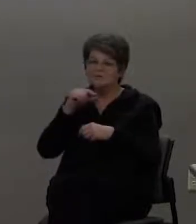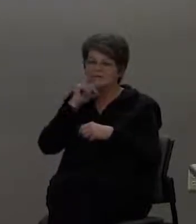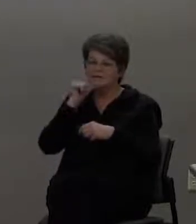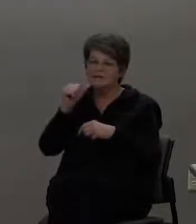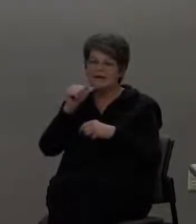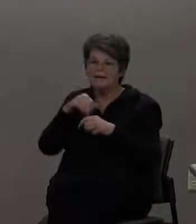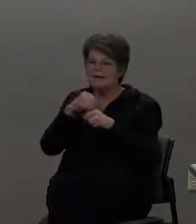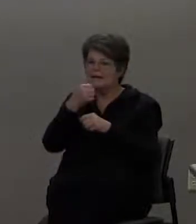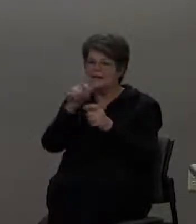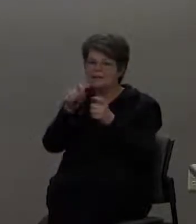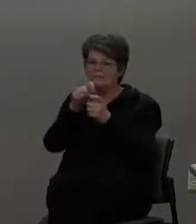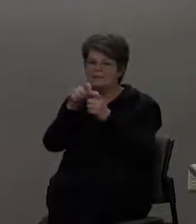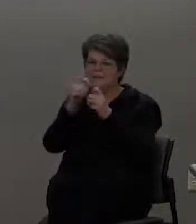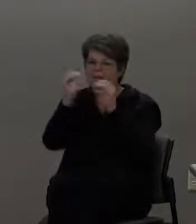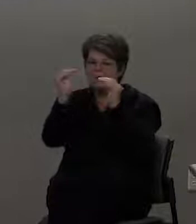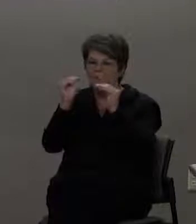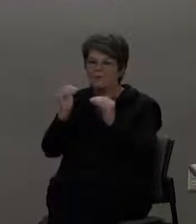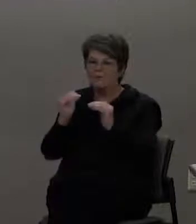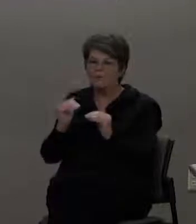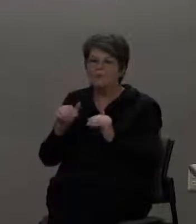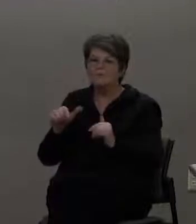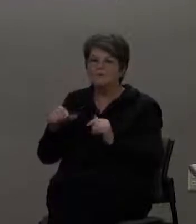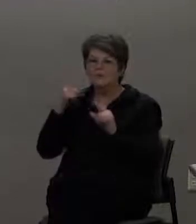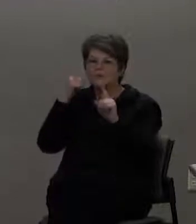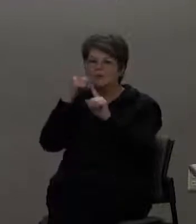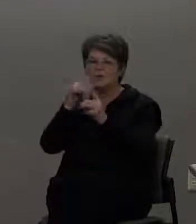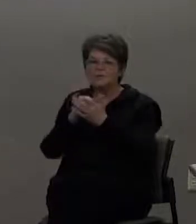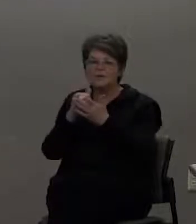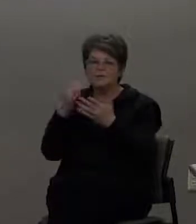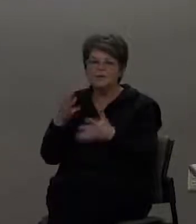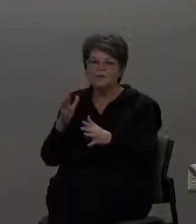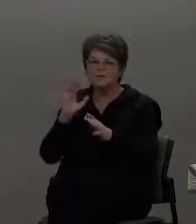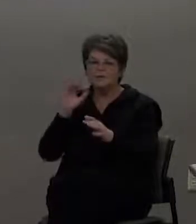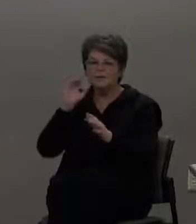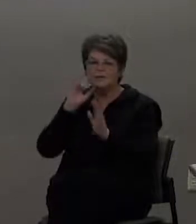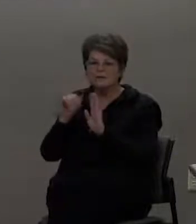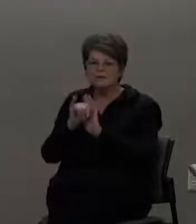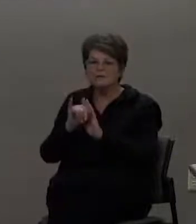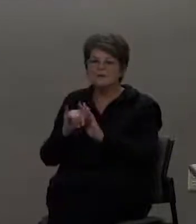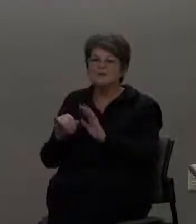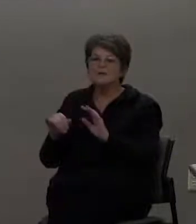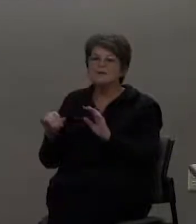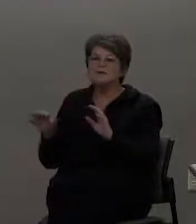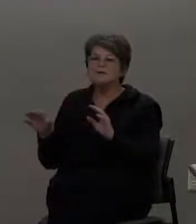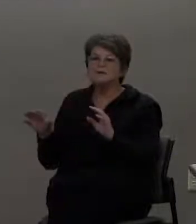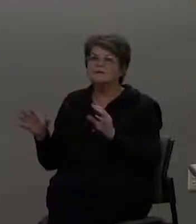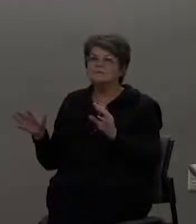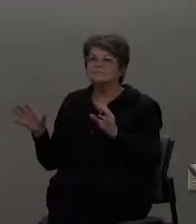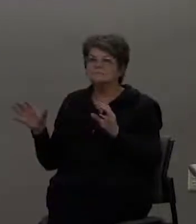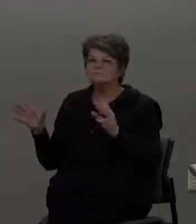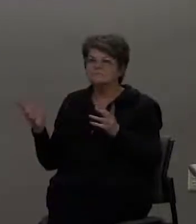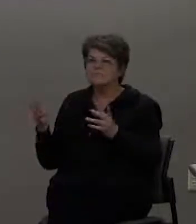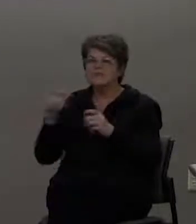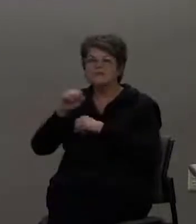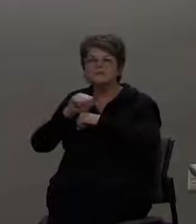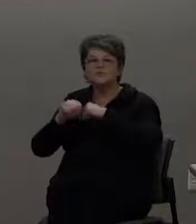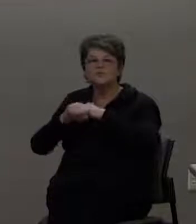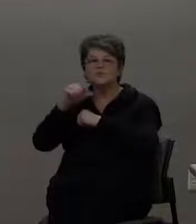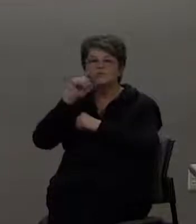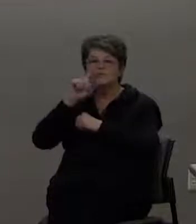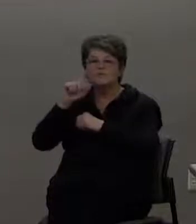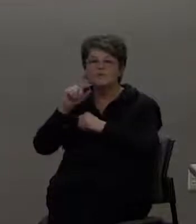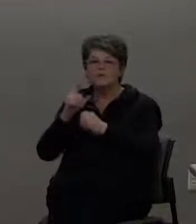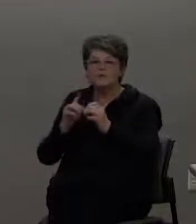not in any particular order, but these are the goals that have been identified thus far. Optimize and resource an organizational structure for